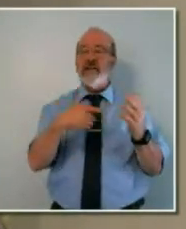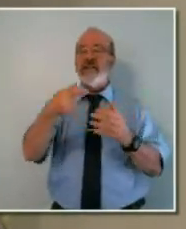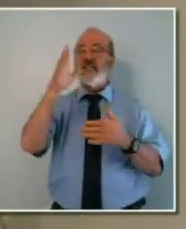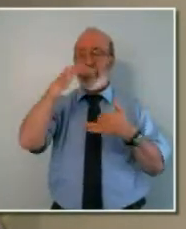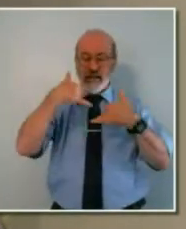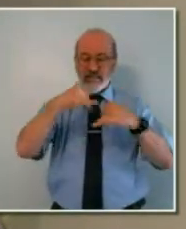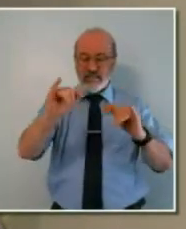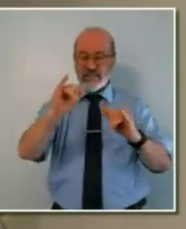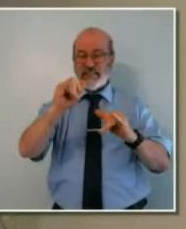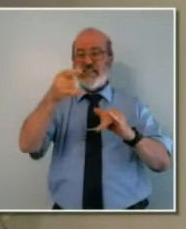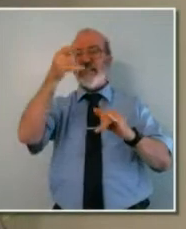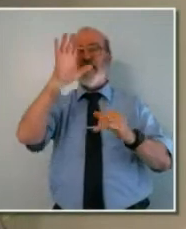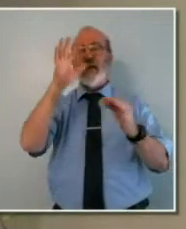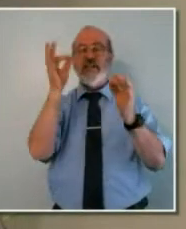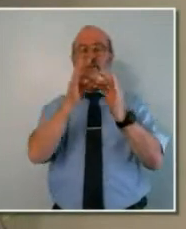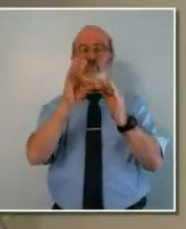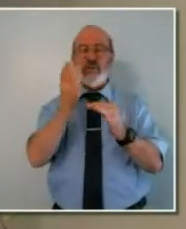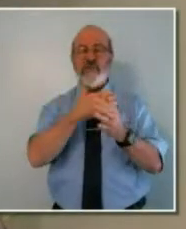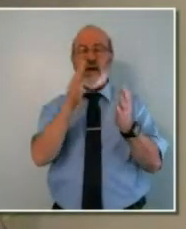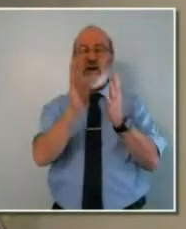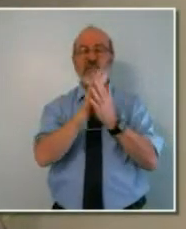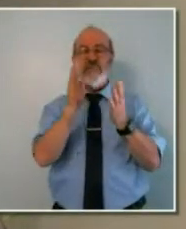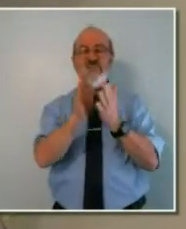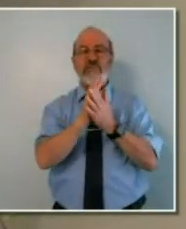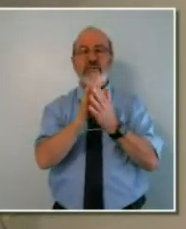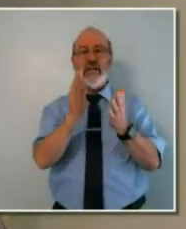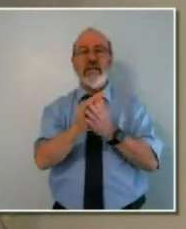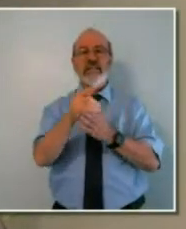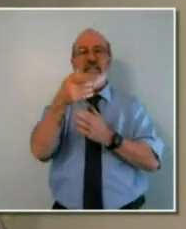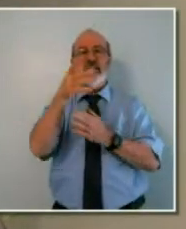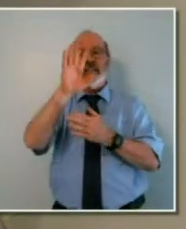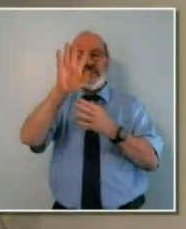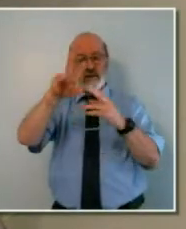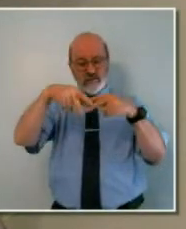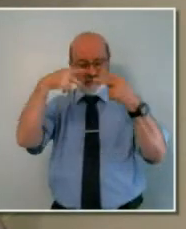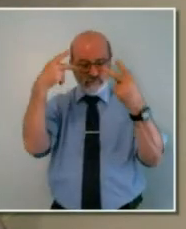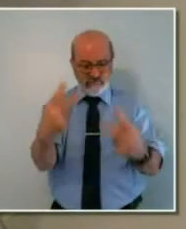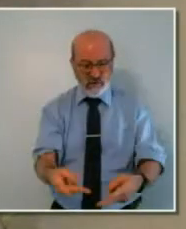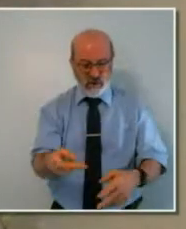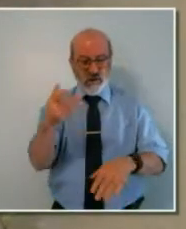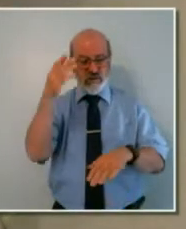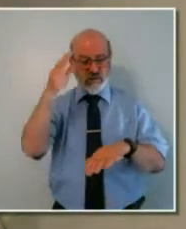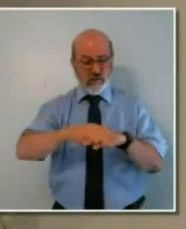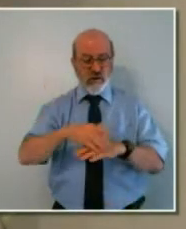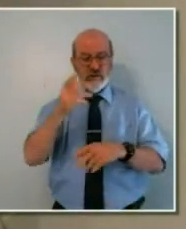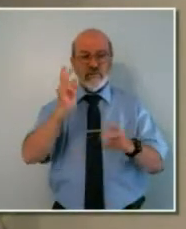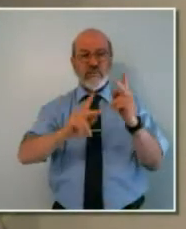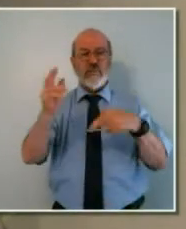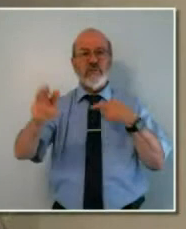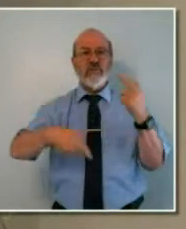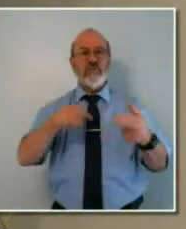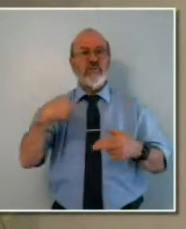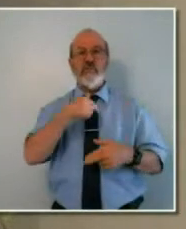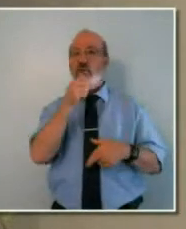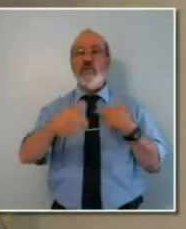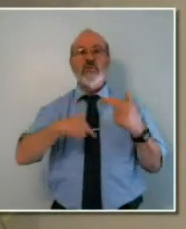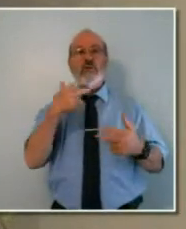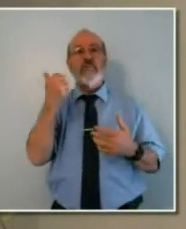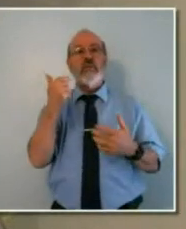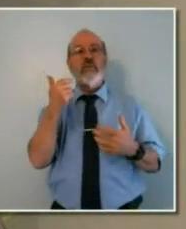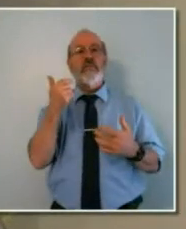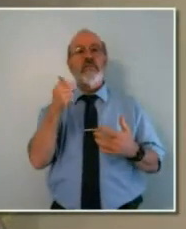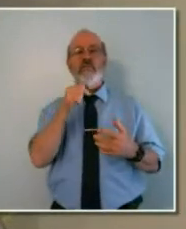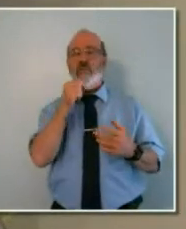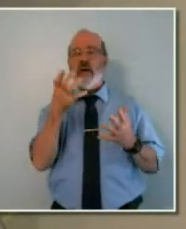and he's worthy of our praise, and God falls upon those that rejoice, but we don't rejoice because we have little truth.